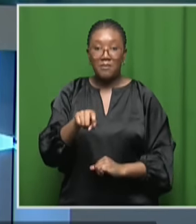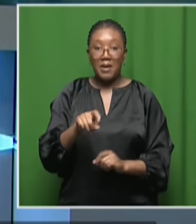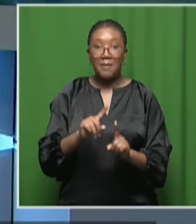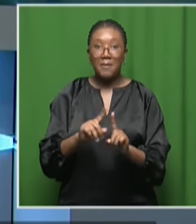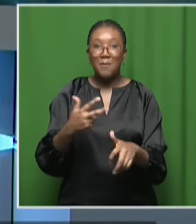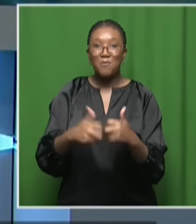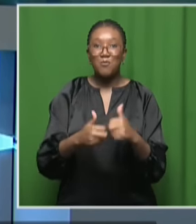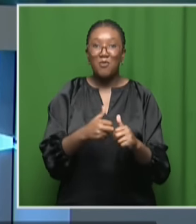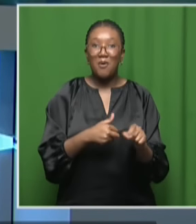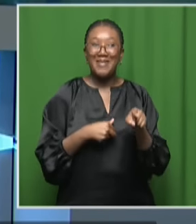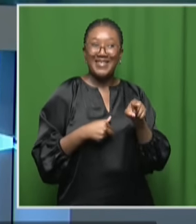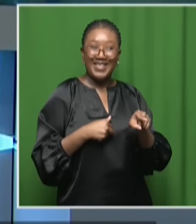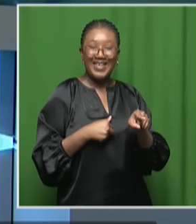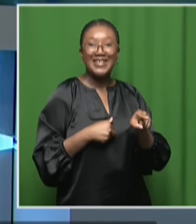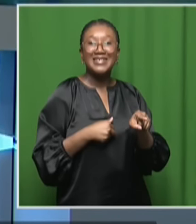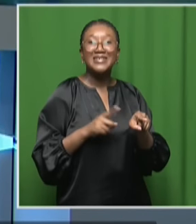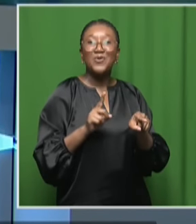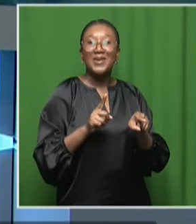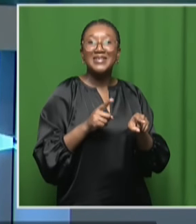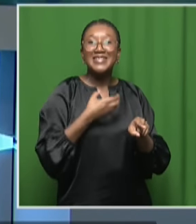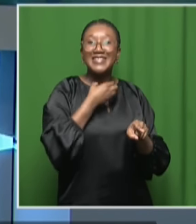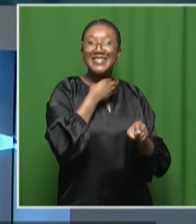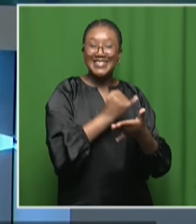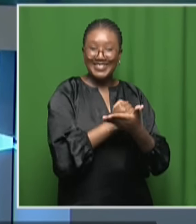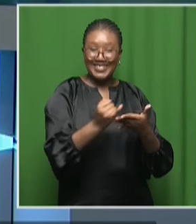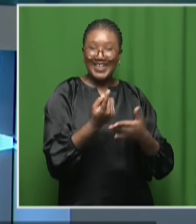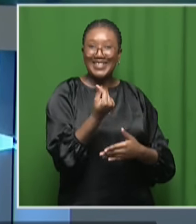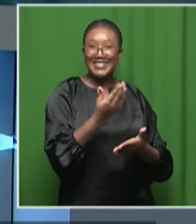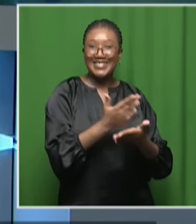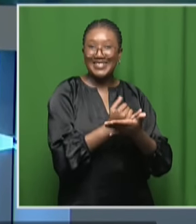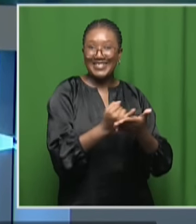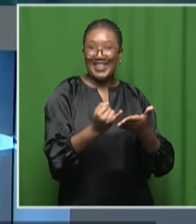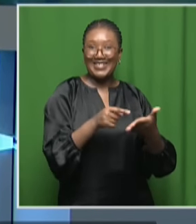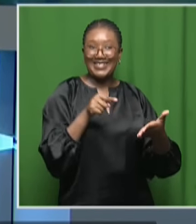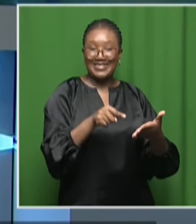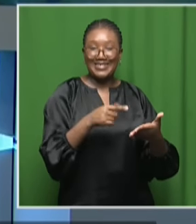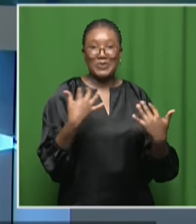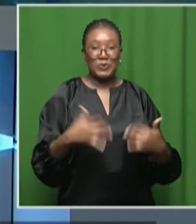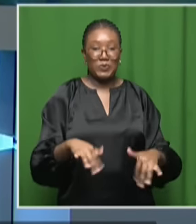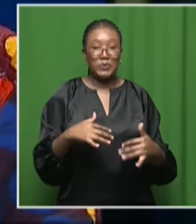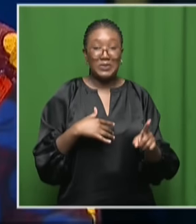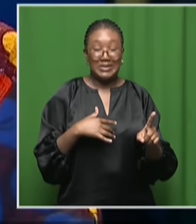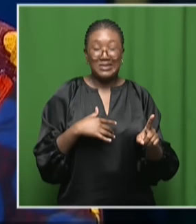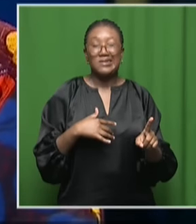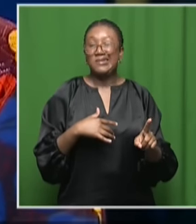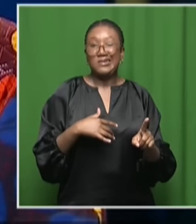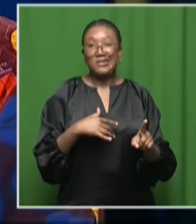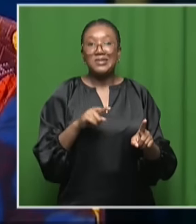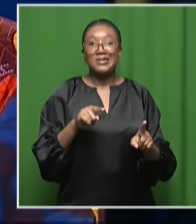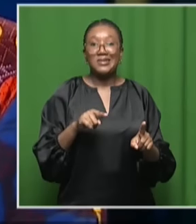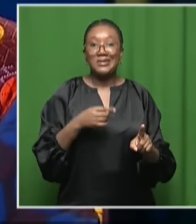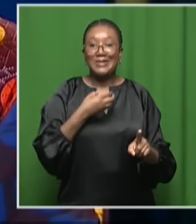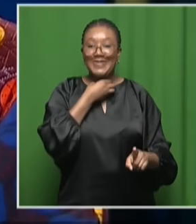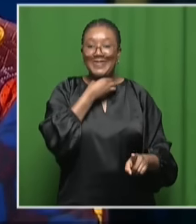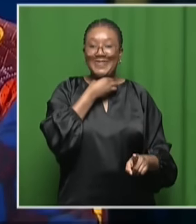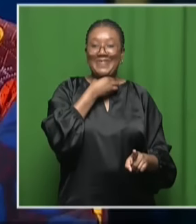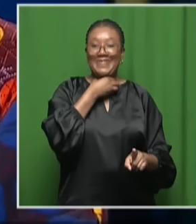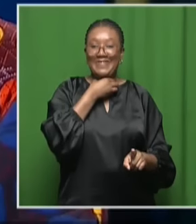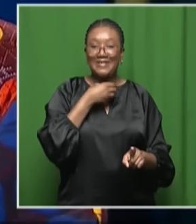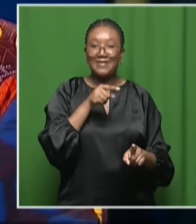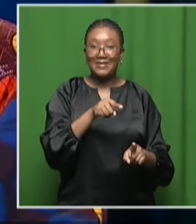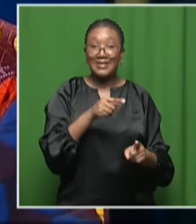debt question hovering over Africa? And we know that the debt question was a huge part of South Africa's